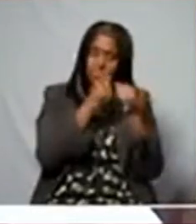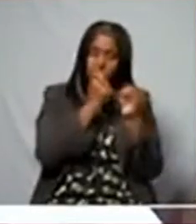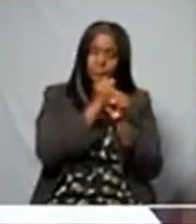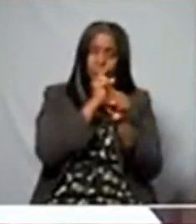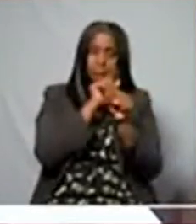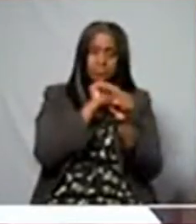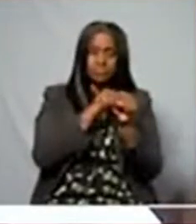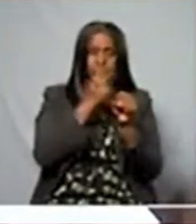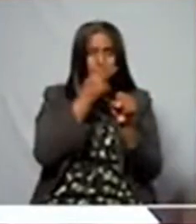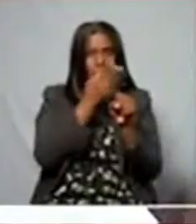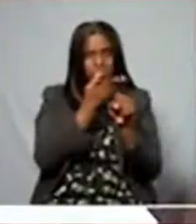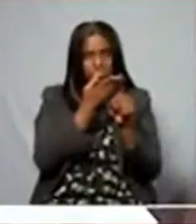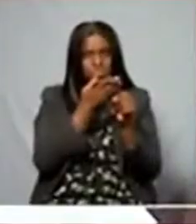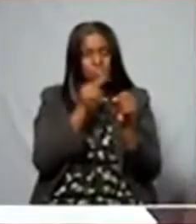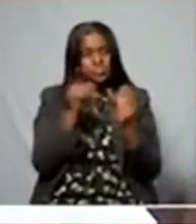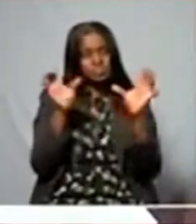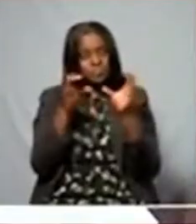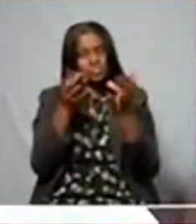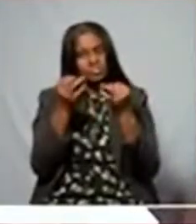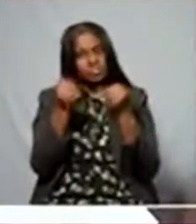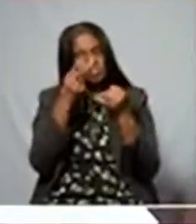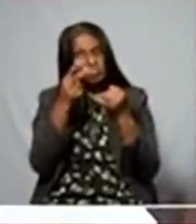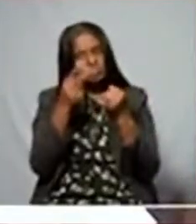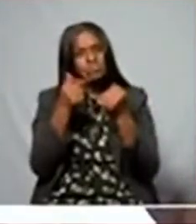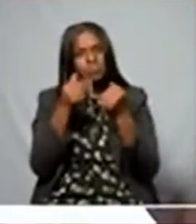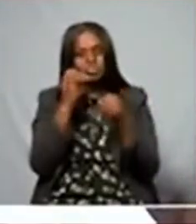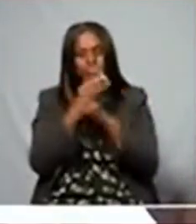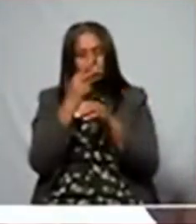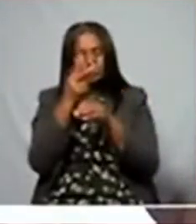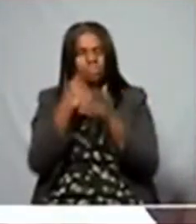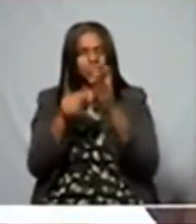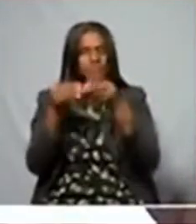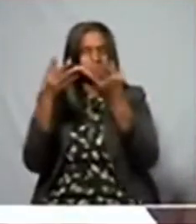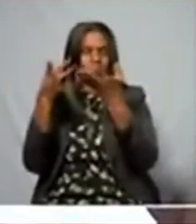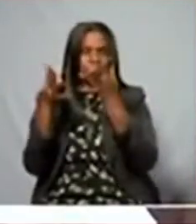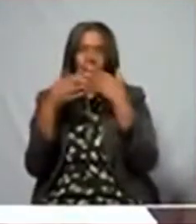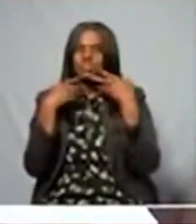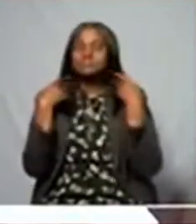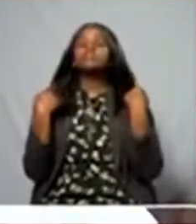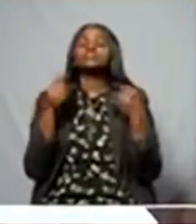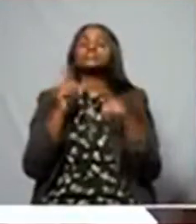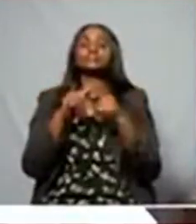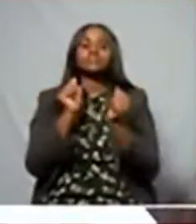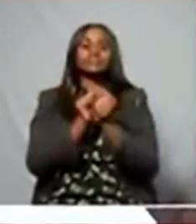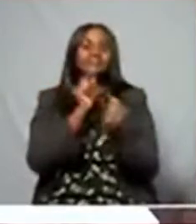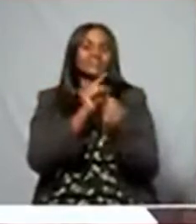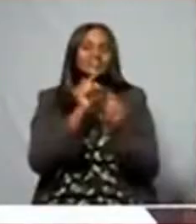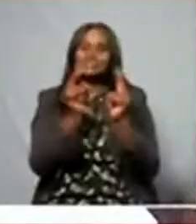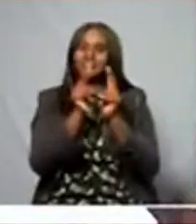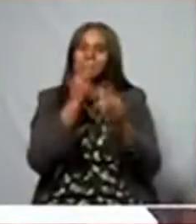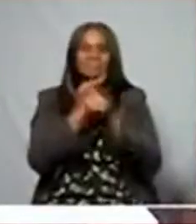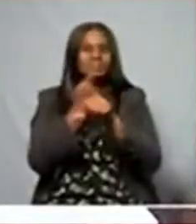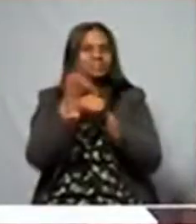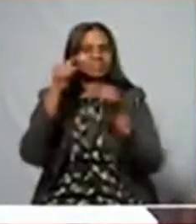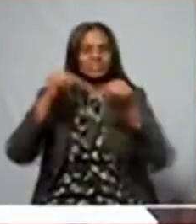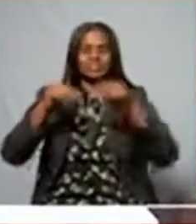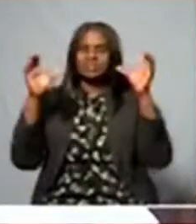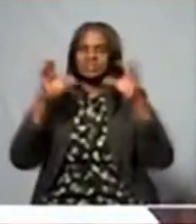we see. This committee wants to see. We have already seen what we have been given, but with this one, it's very difficult for this